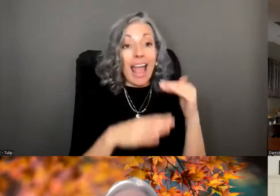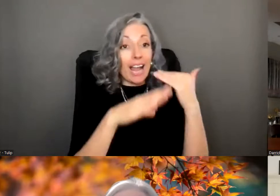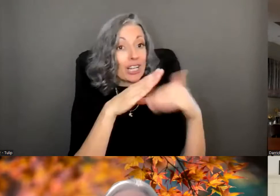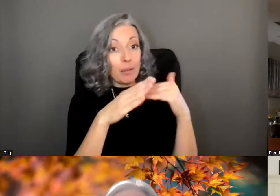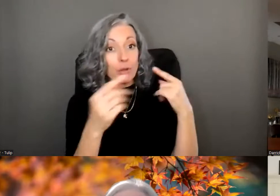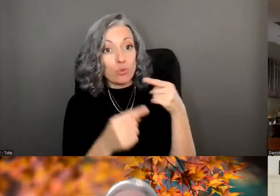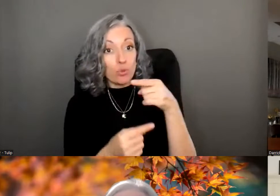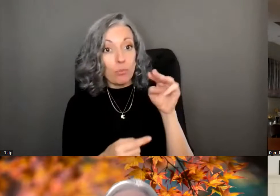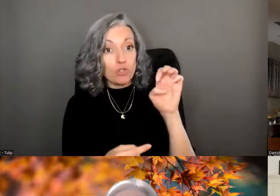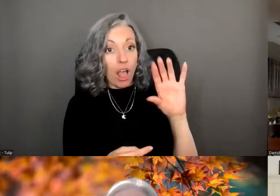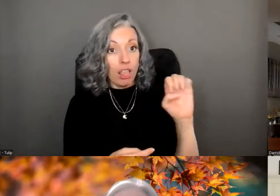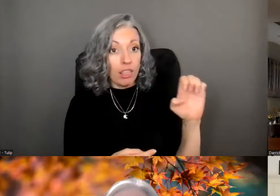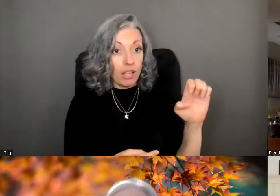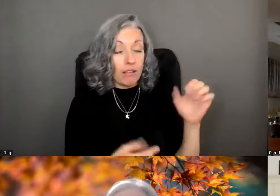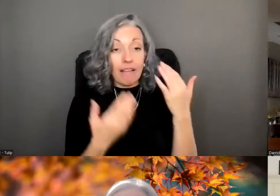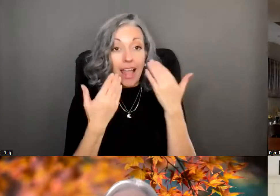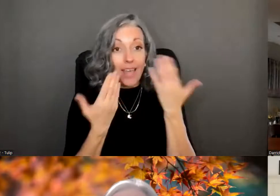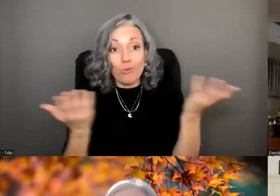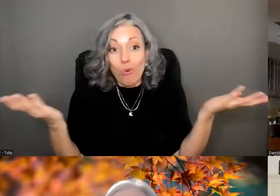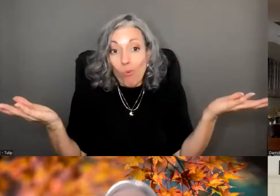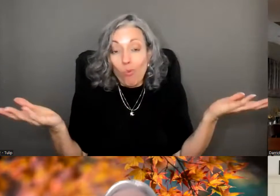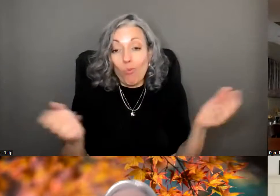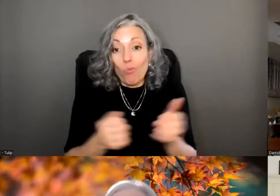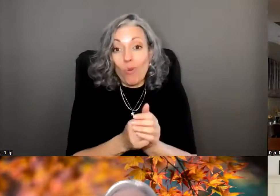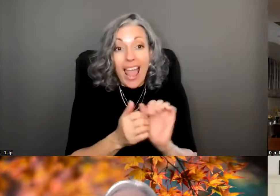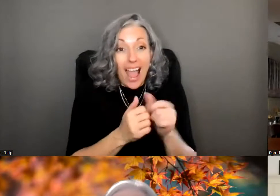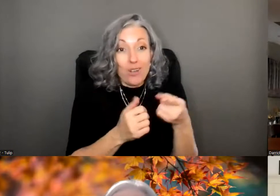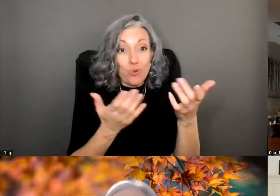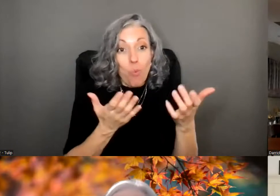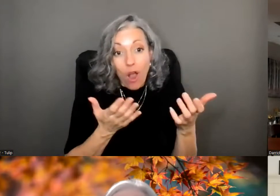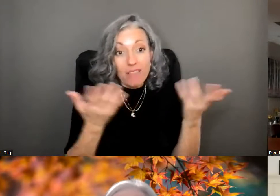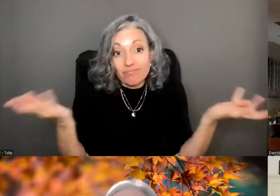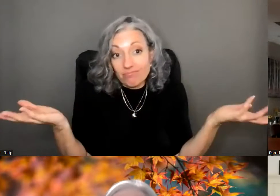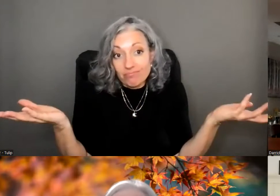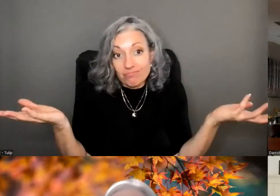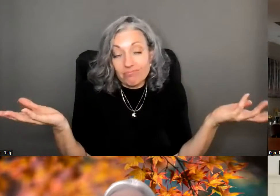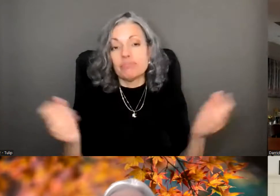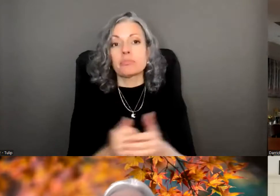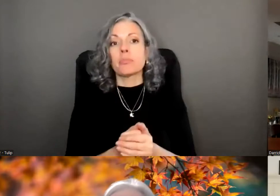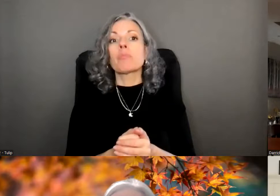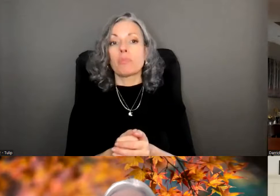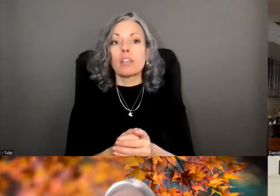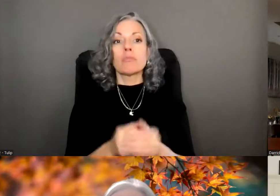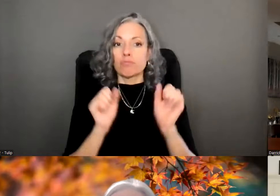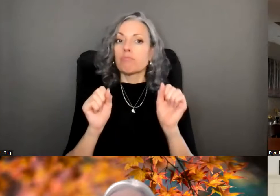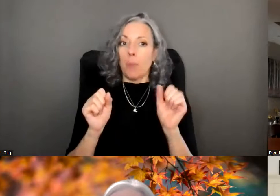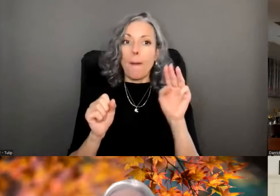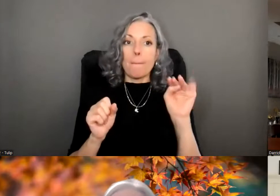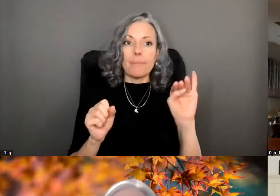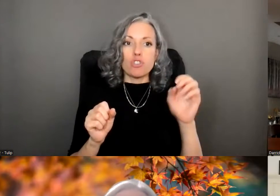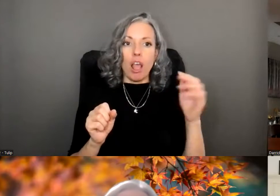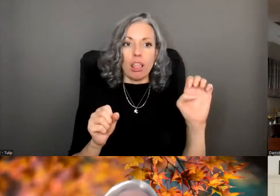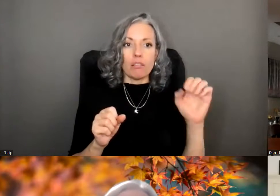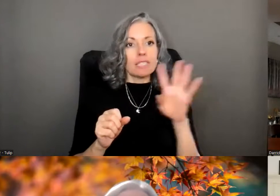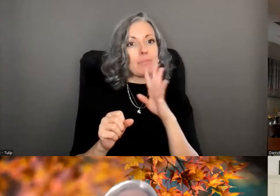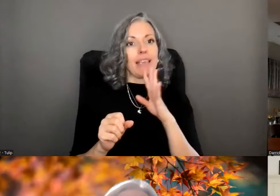you, Michelle. I don't know quite how you'd want to. Yeah, if you could email that. I was capturing them as we